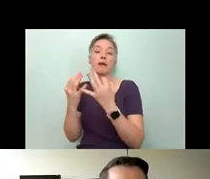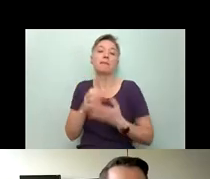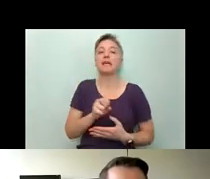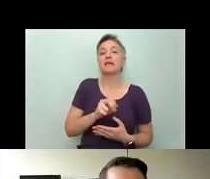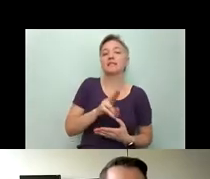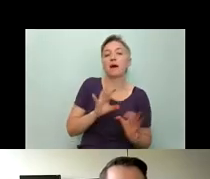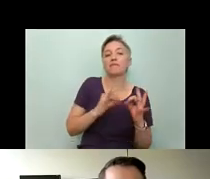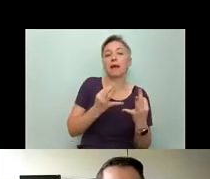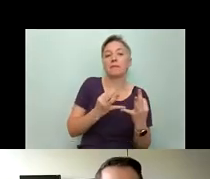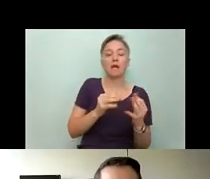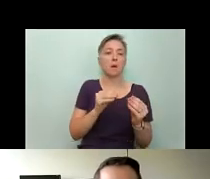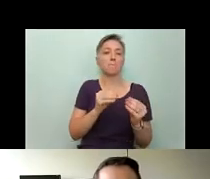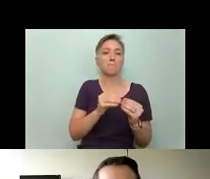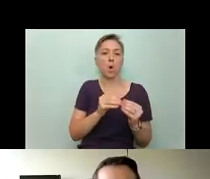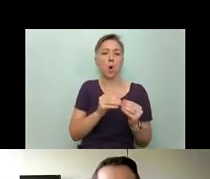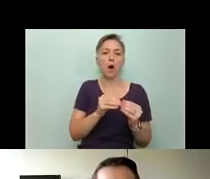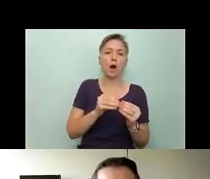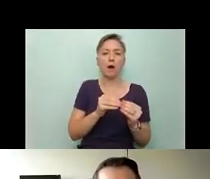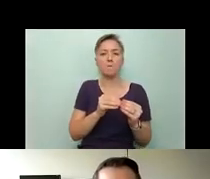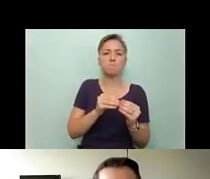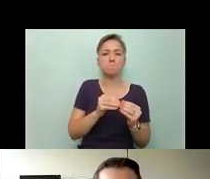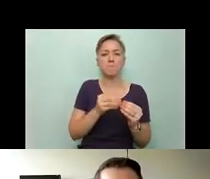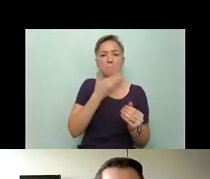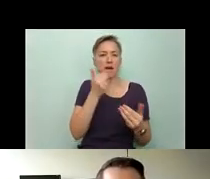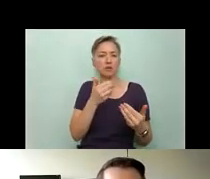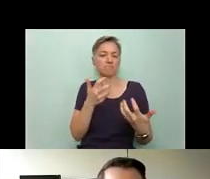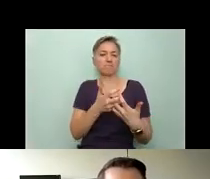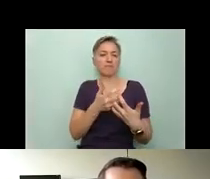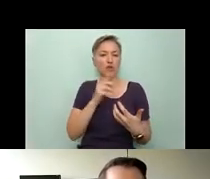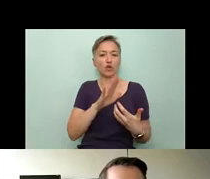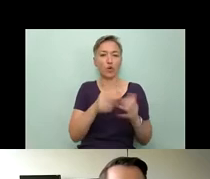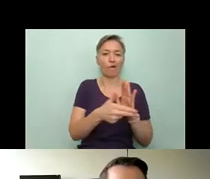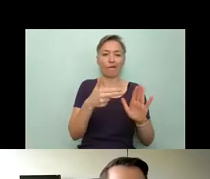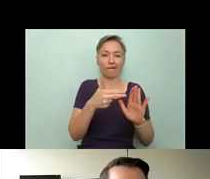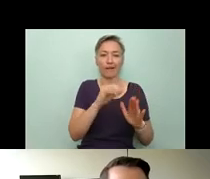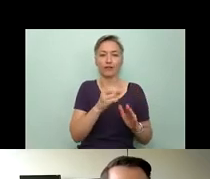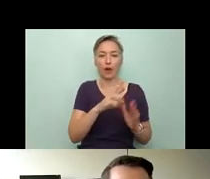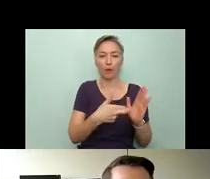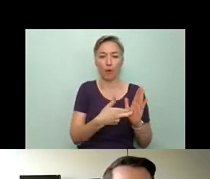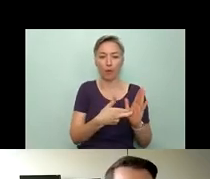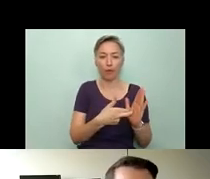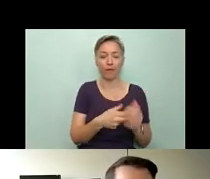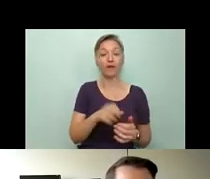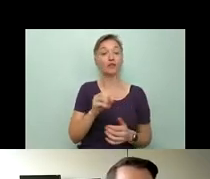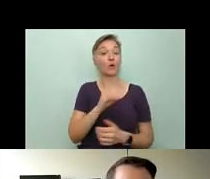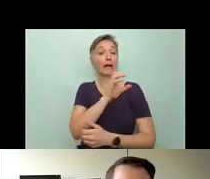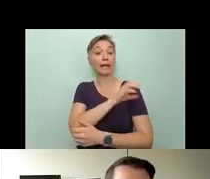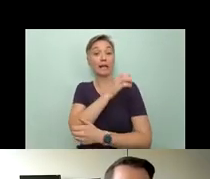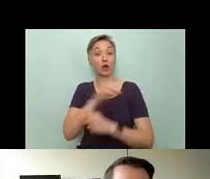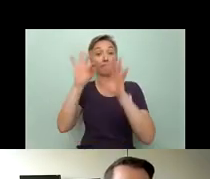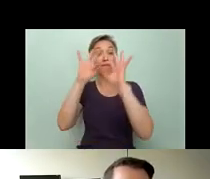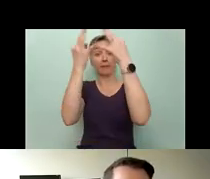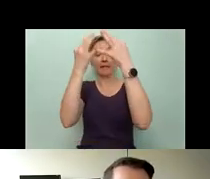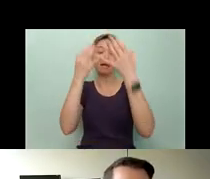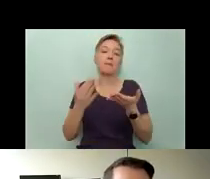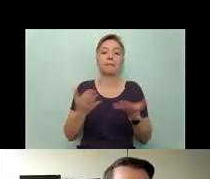little bit closer to the work that's being done in different parts of the business. So you might be someone who is either in or